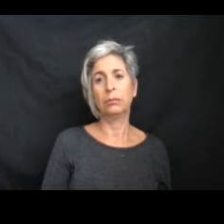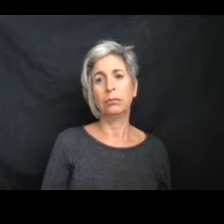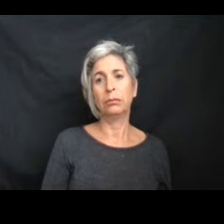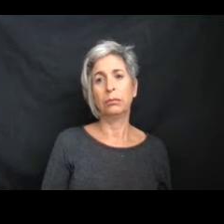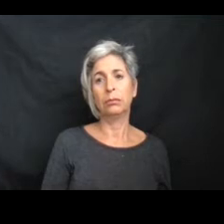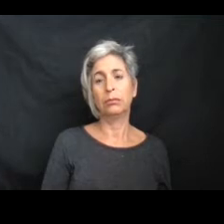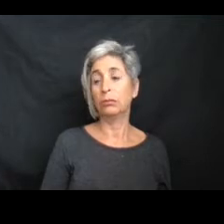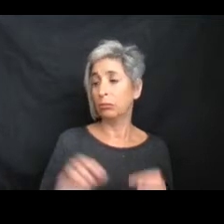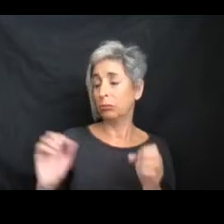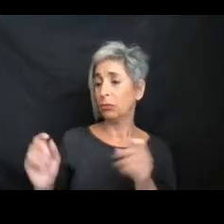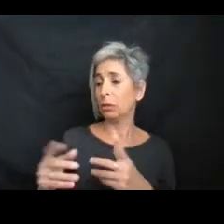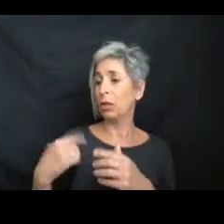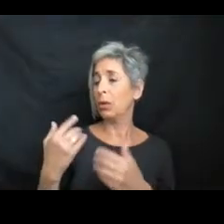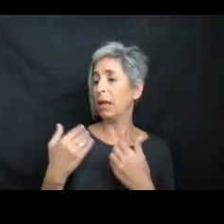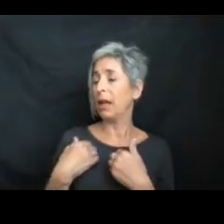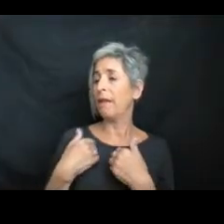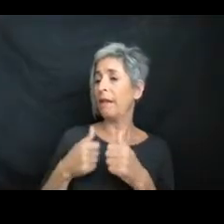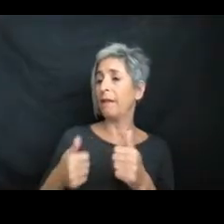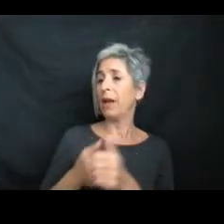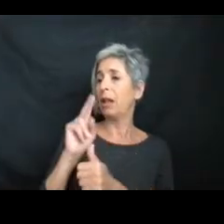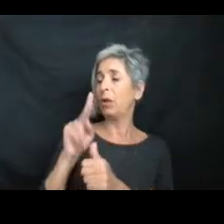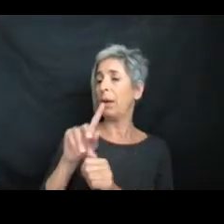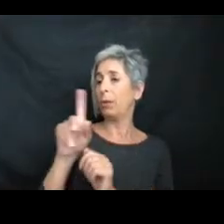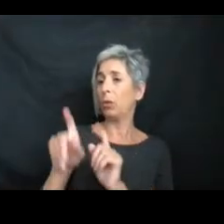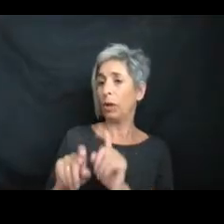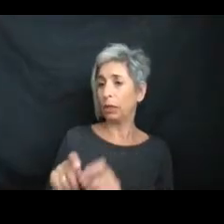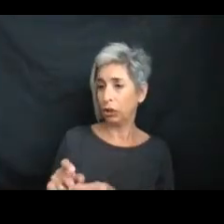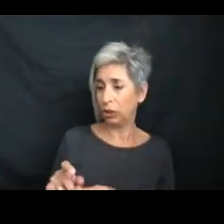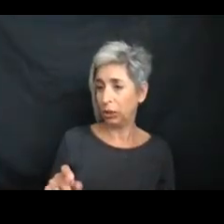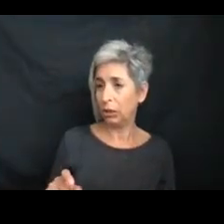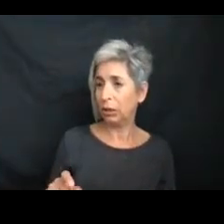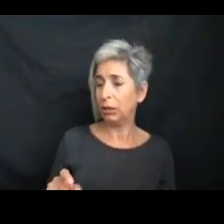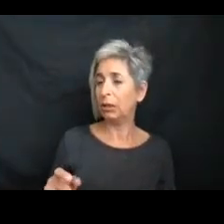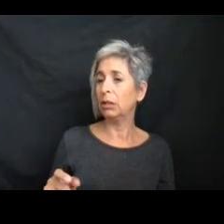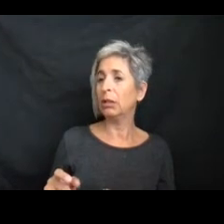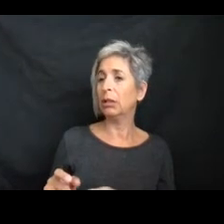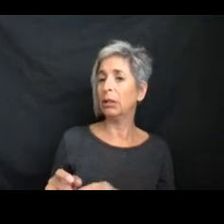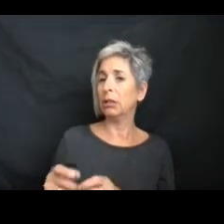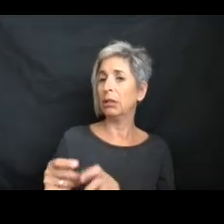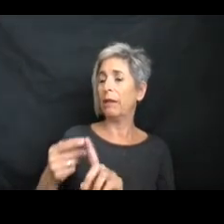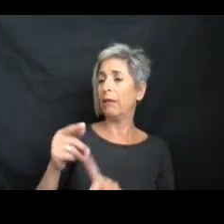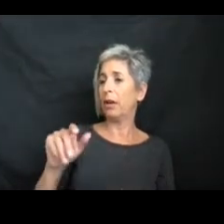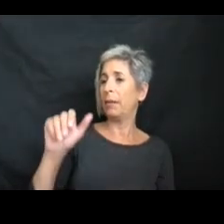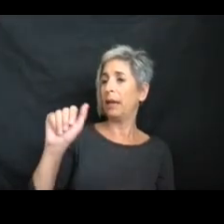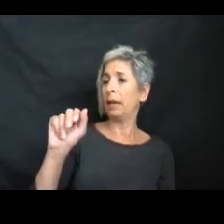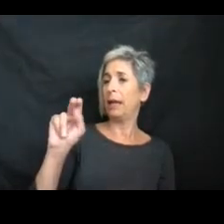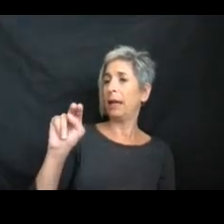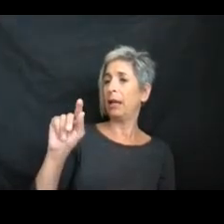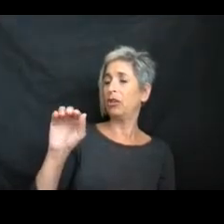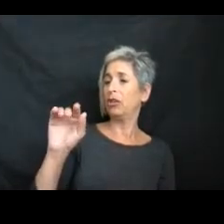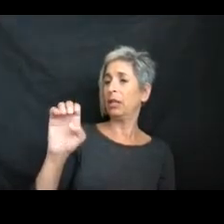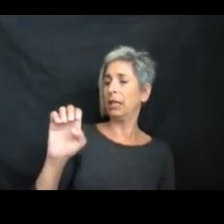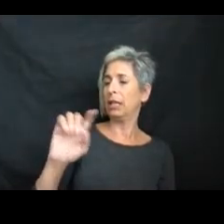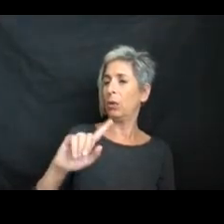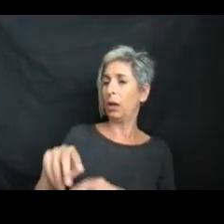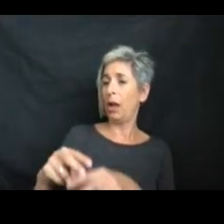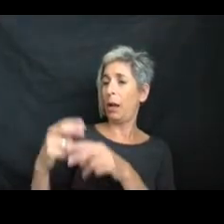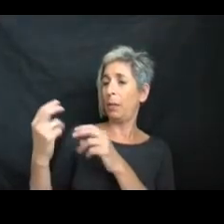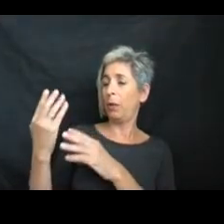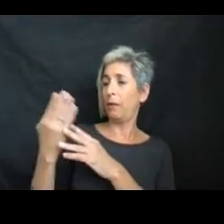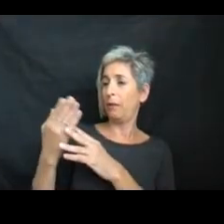And then we have a follow-up question to that. We have a question from Angie Greason saying, must we upload a file for